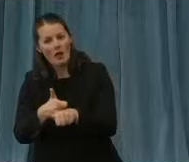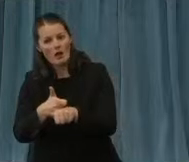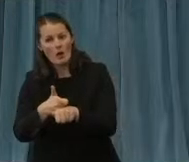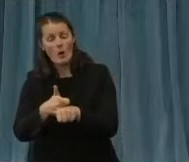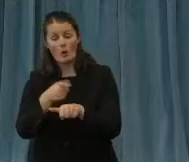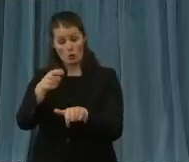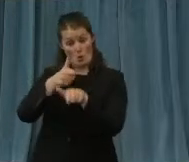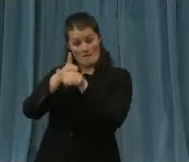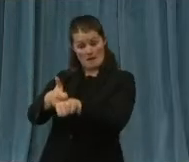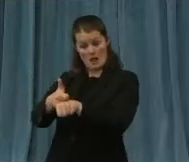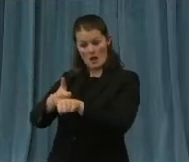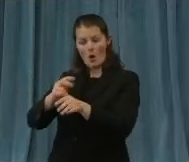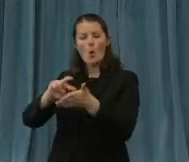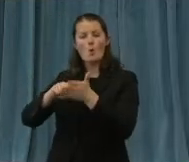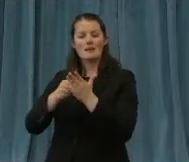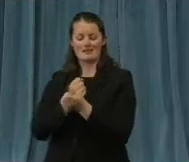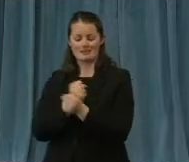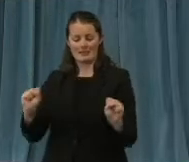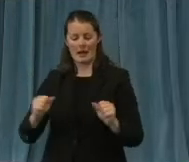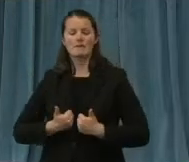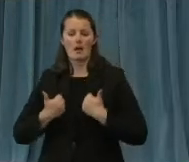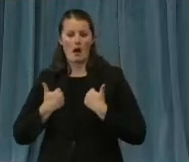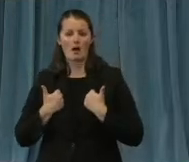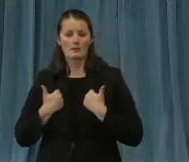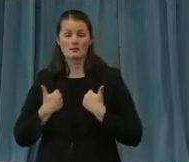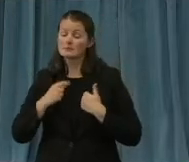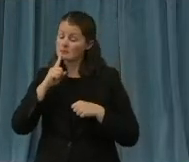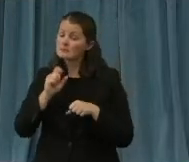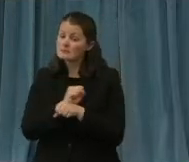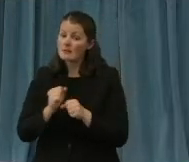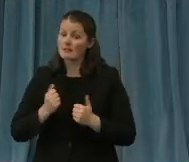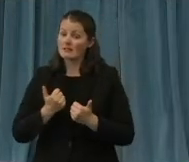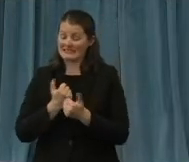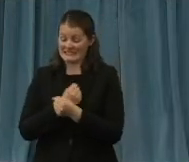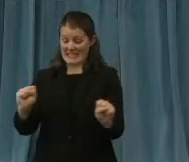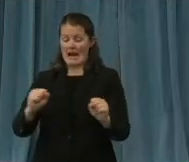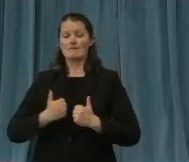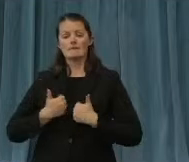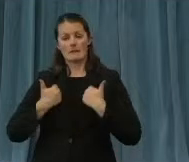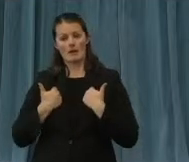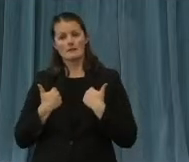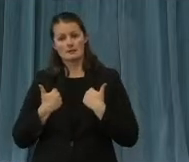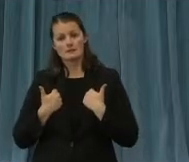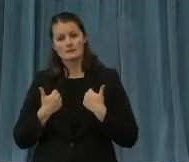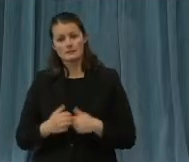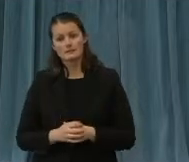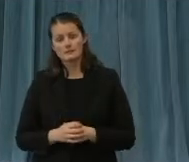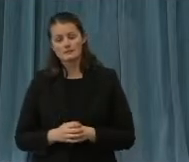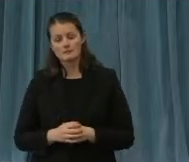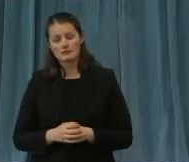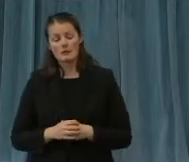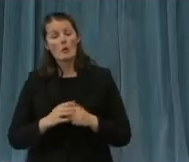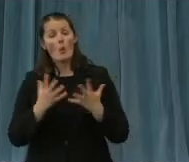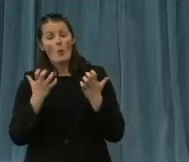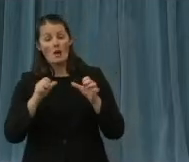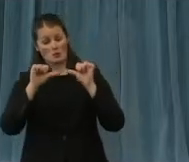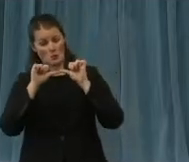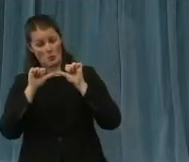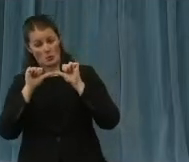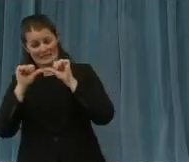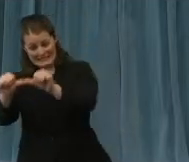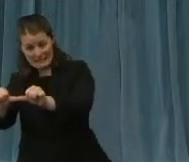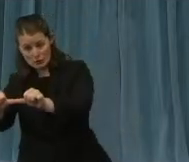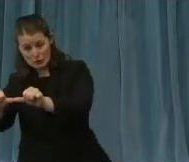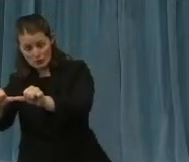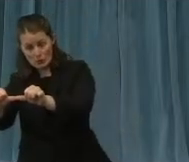you saved lives. The actions we are all taking going forward will determine if we continue with this success or if we take a